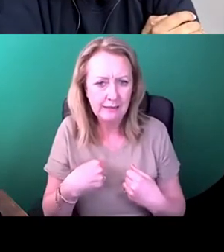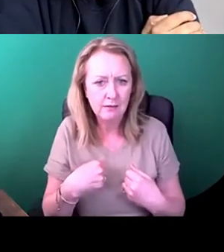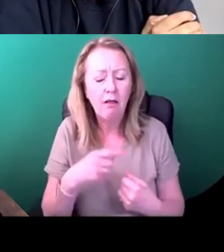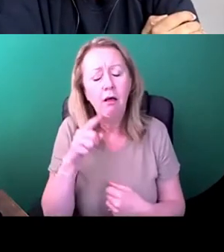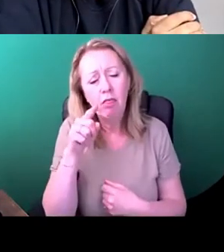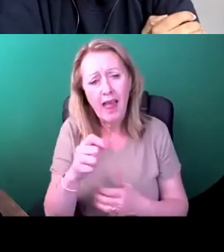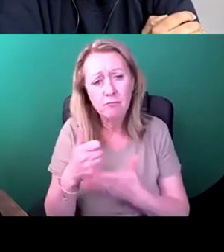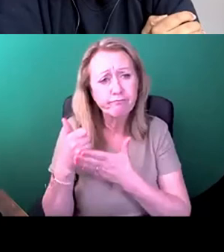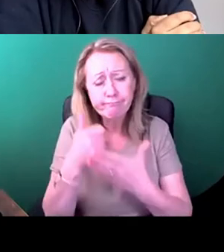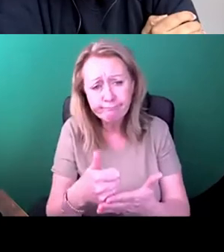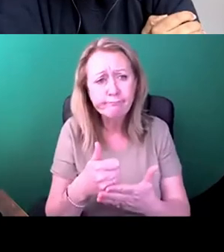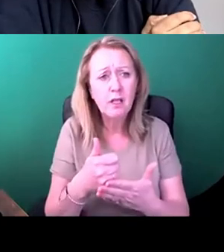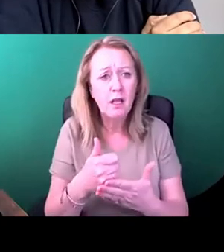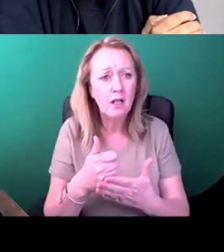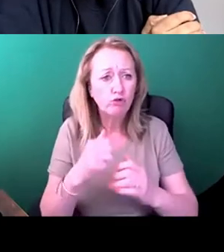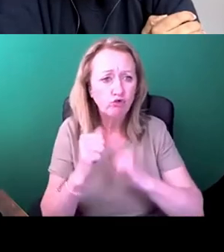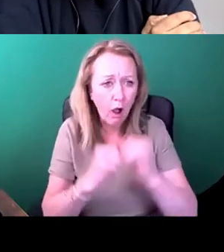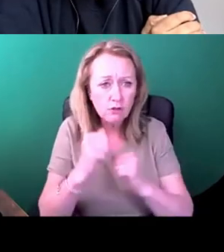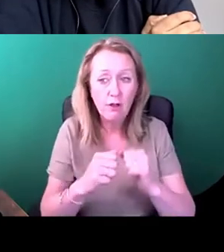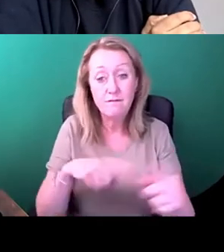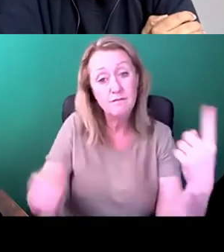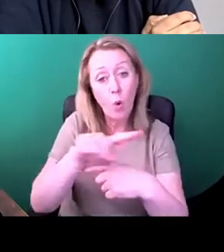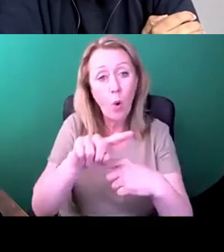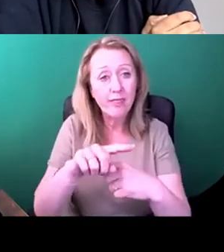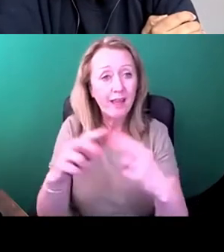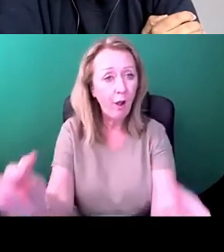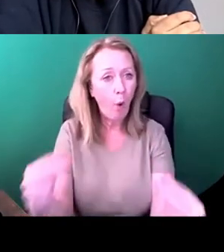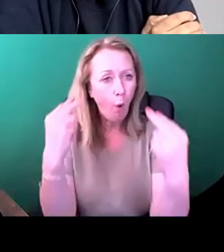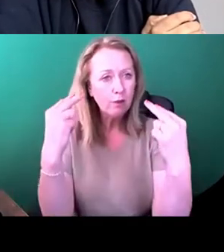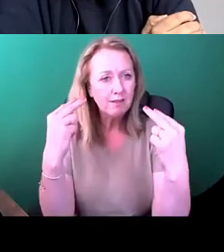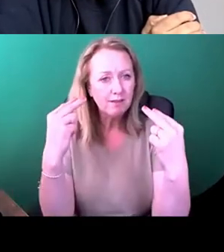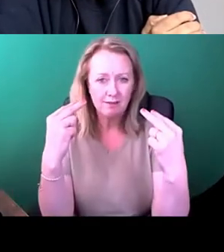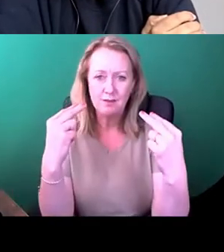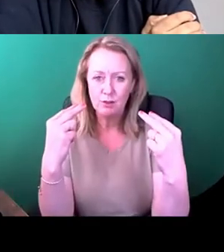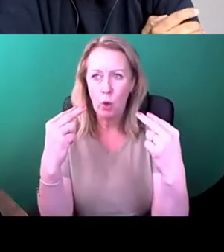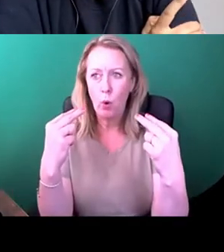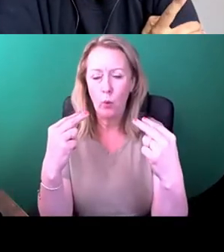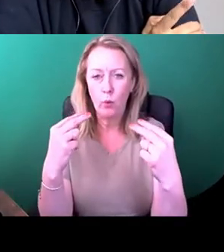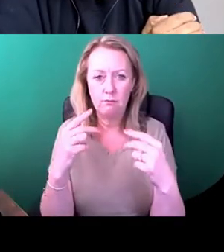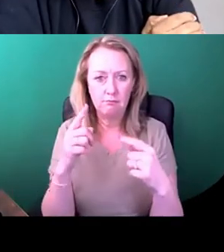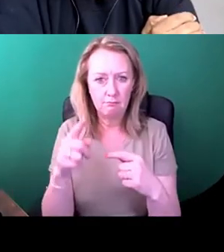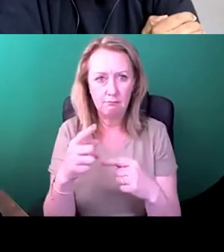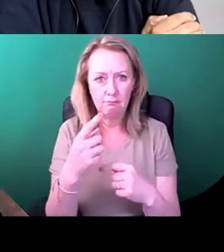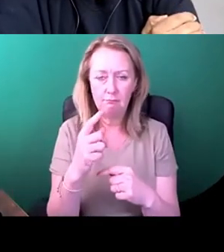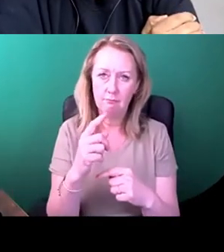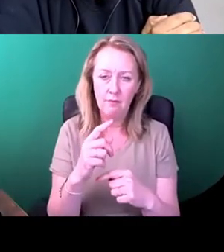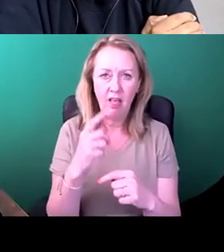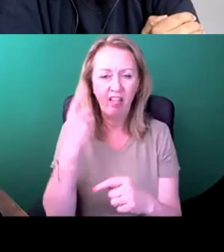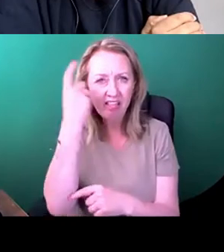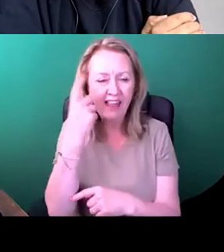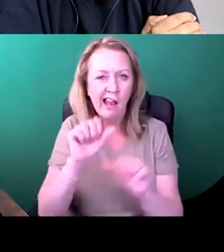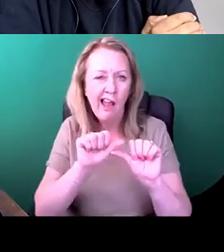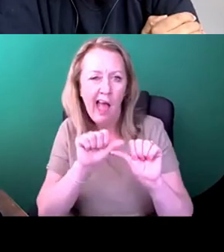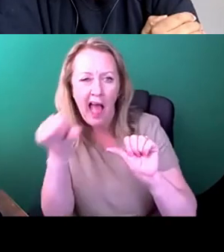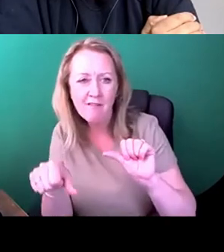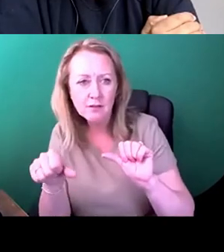the support structures to their audiences to access and process the exhibition and its themes, with a thought for the aftercare that might